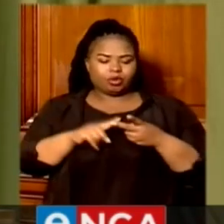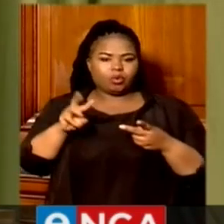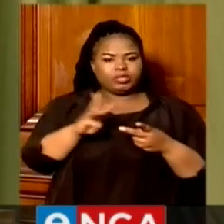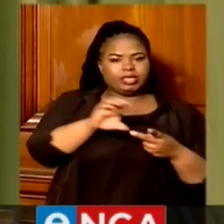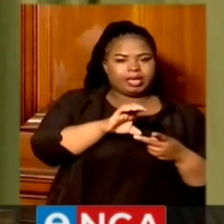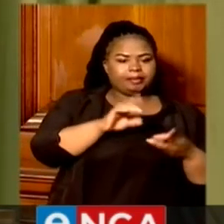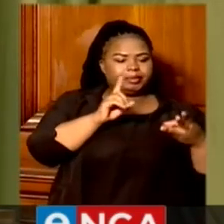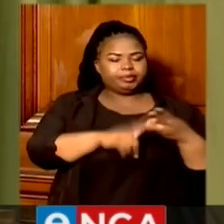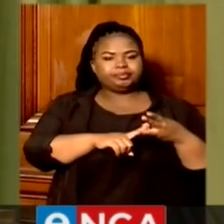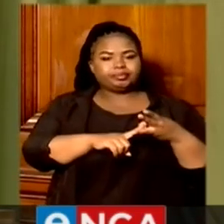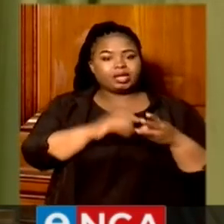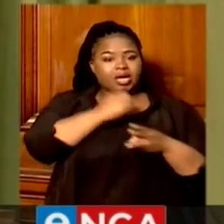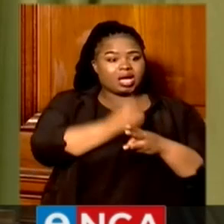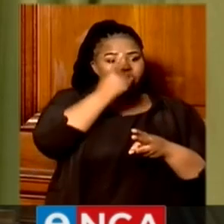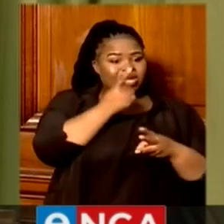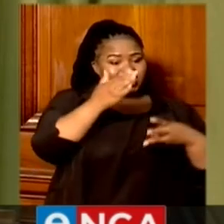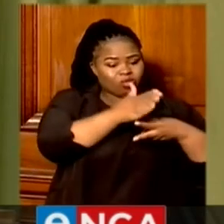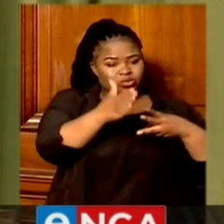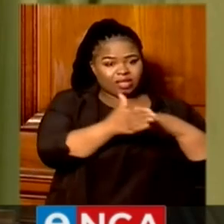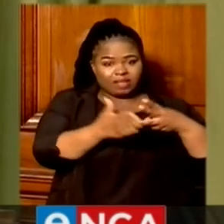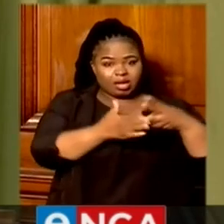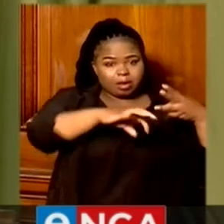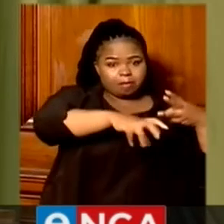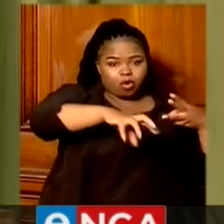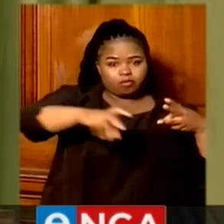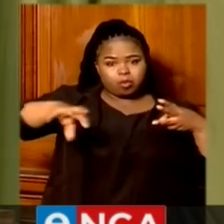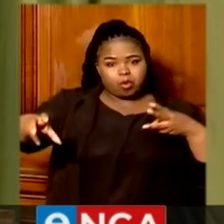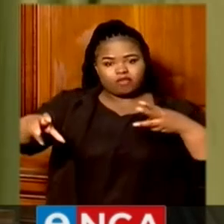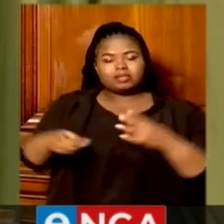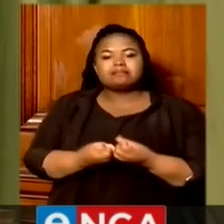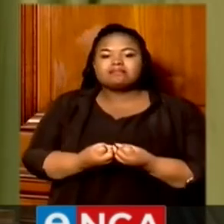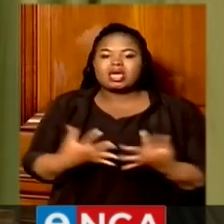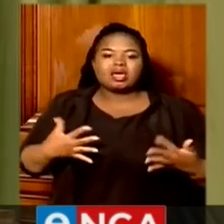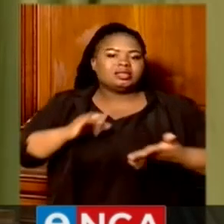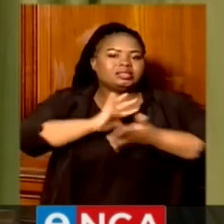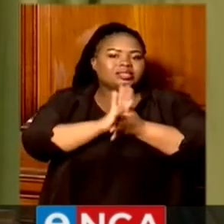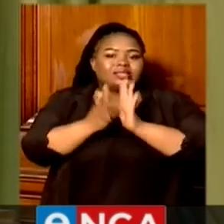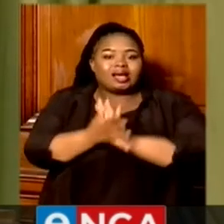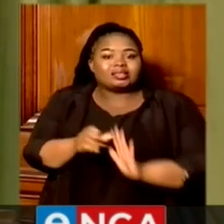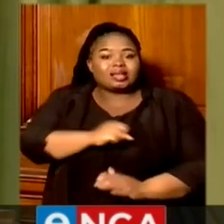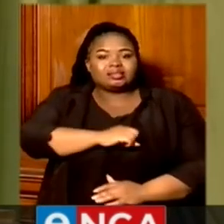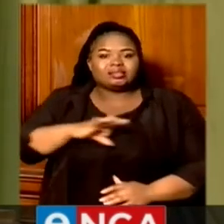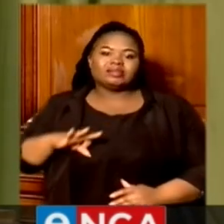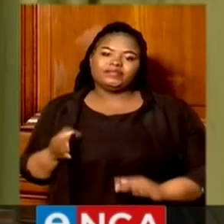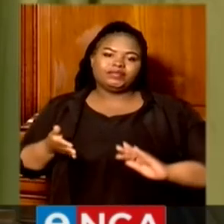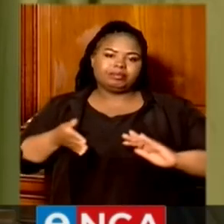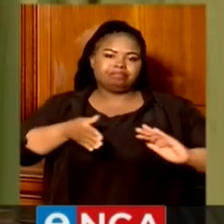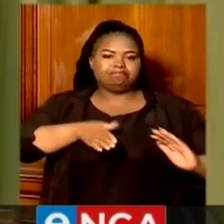Western Cape, and Gauteng. We've lost more people from a SASSA point of view in